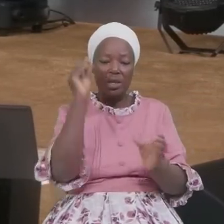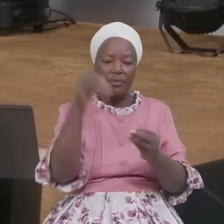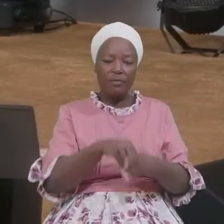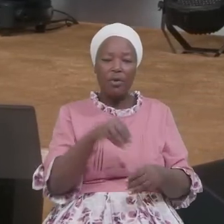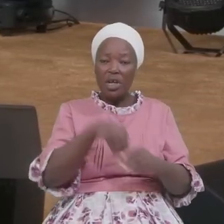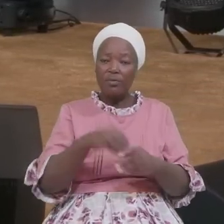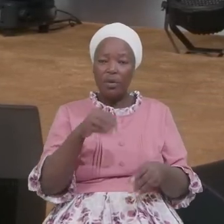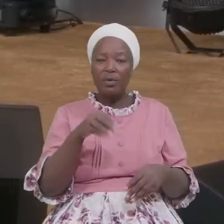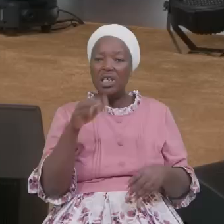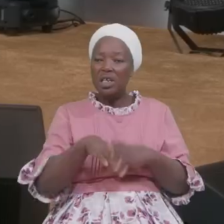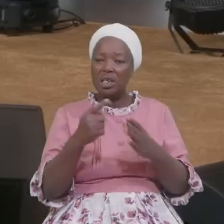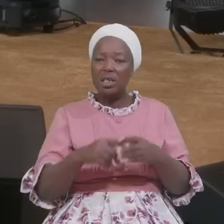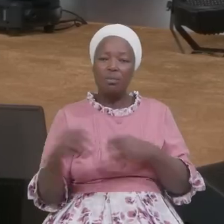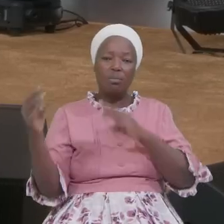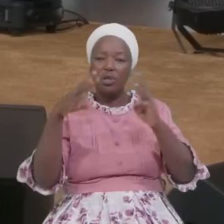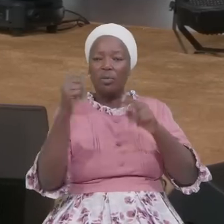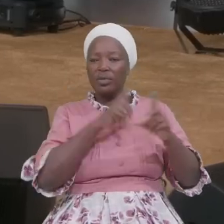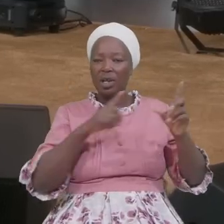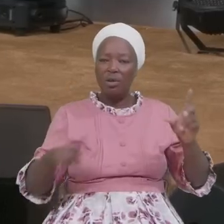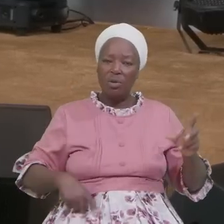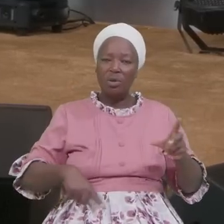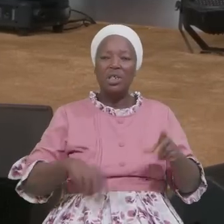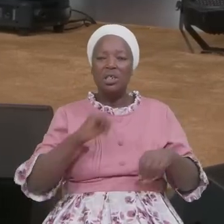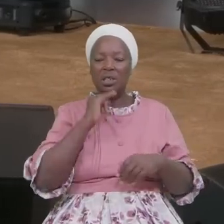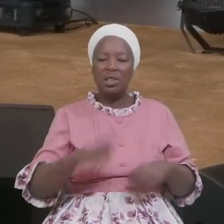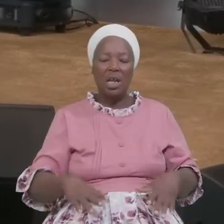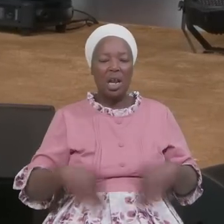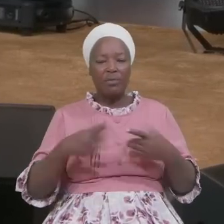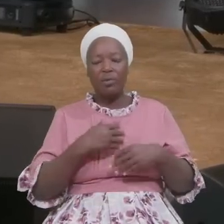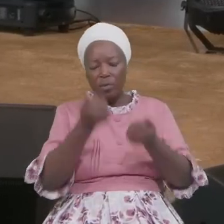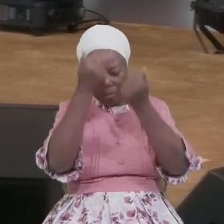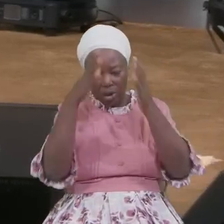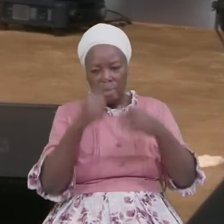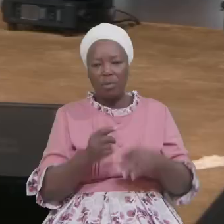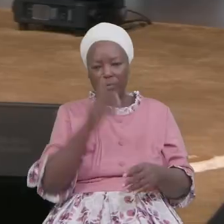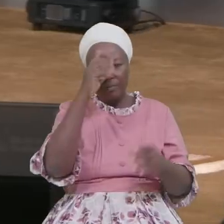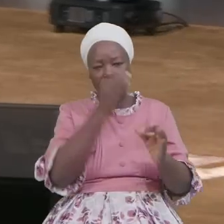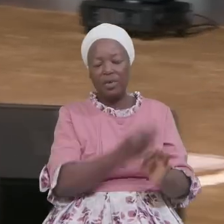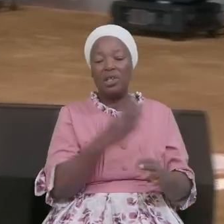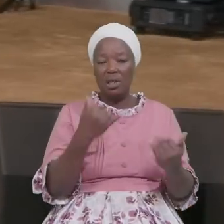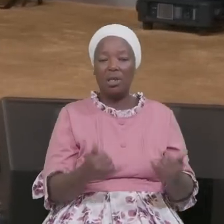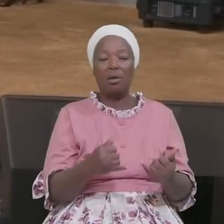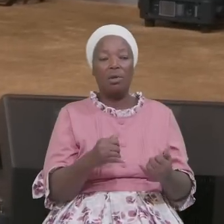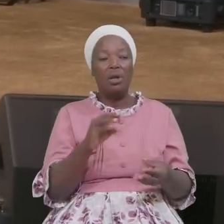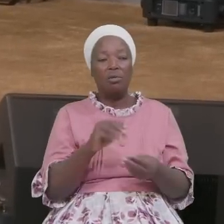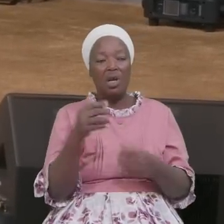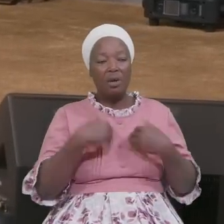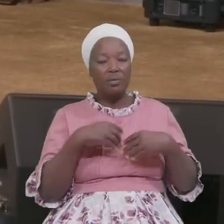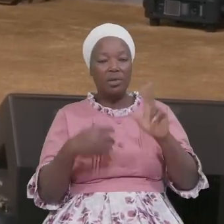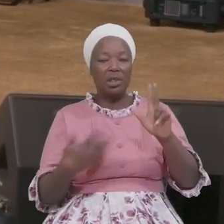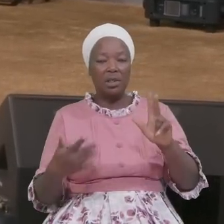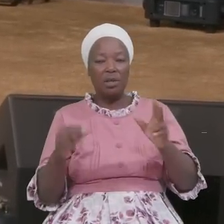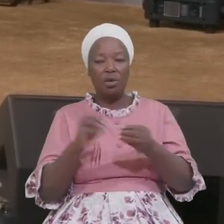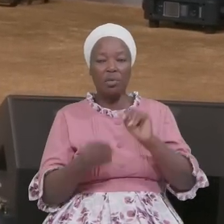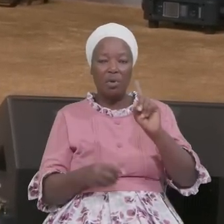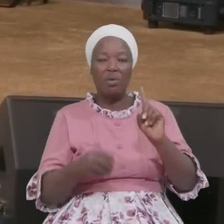Lord, the life of the obedience of faith. There are three things we're looking at. Number one, we're looking at the